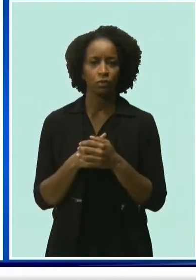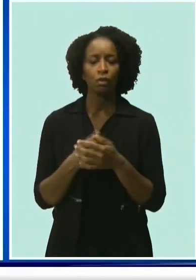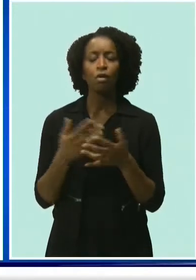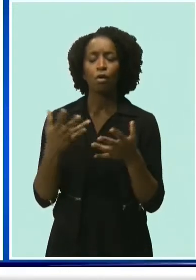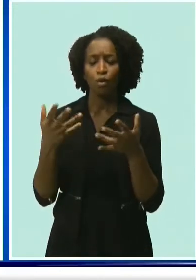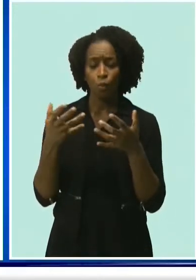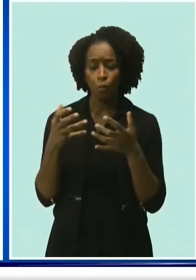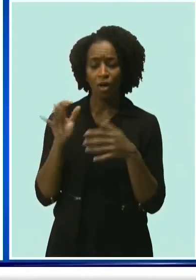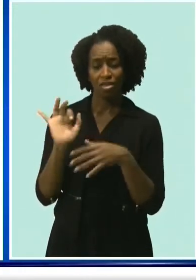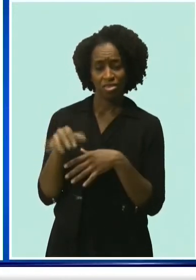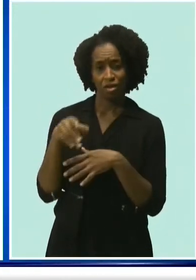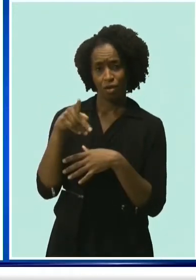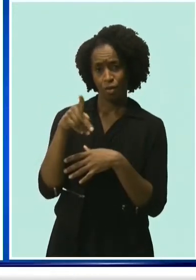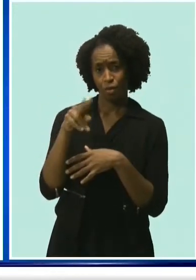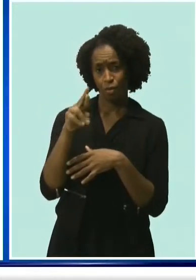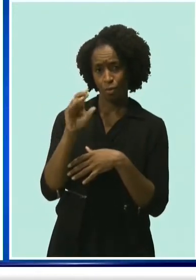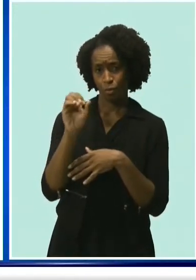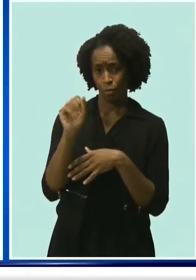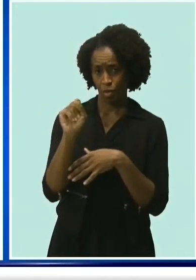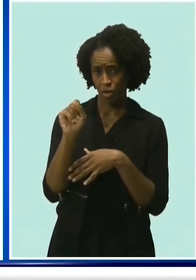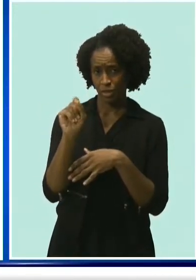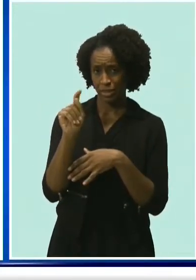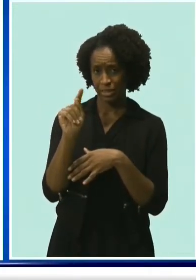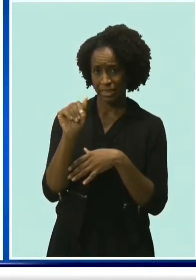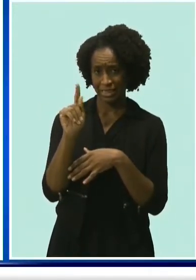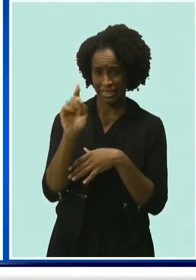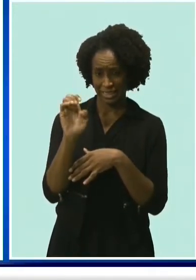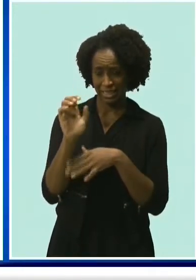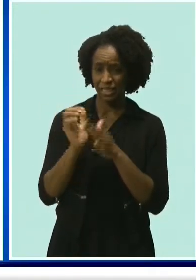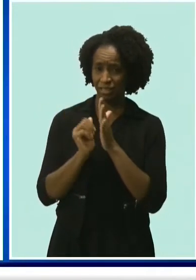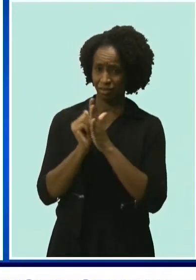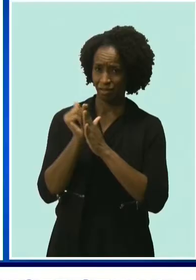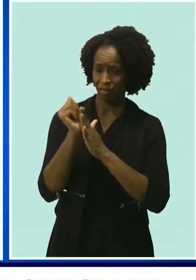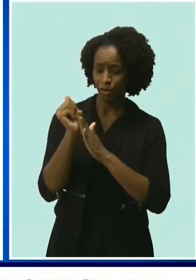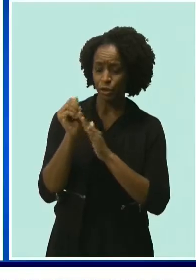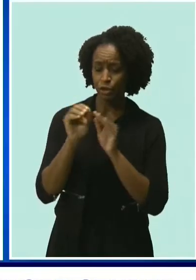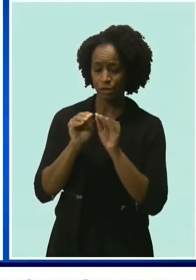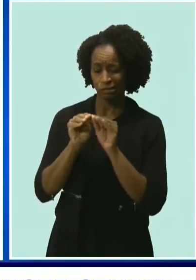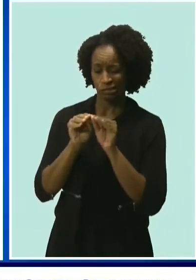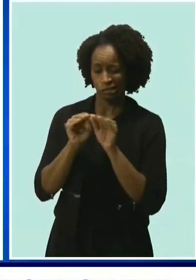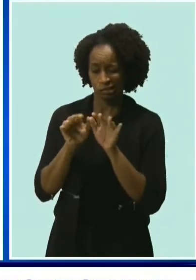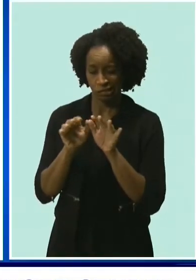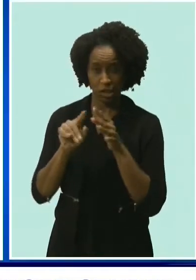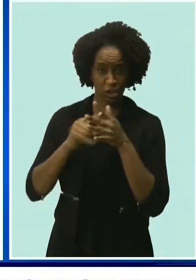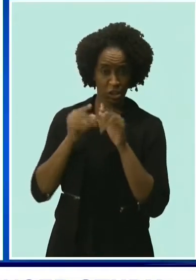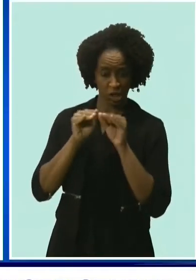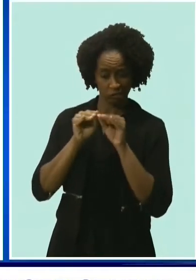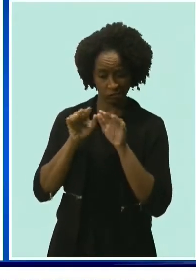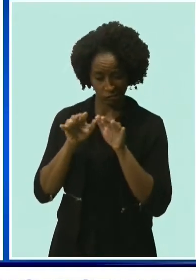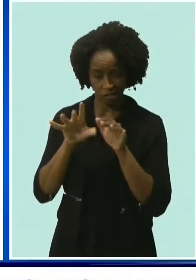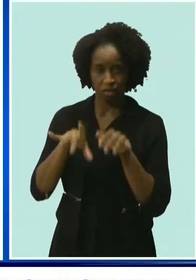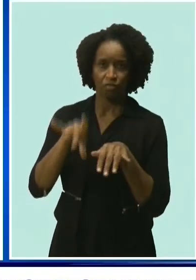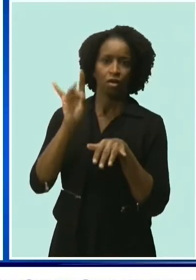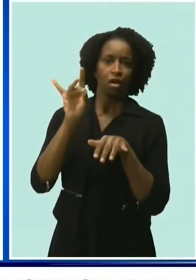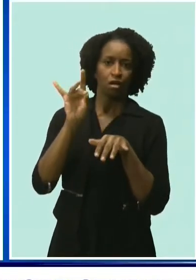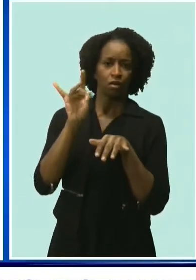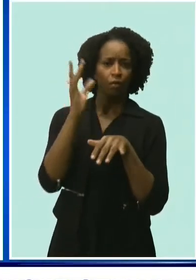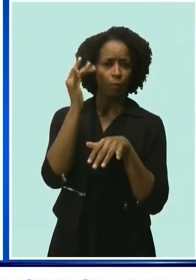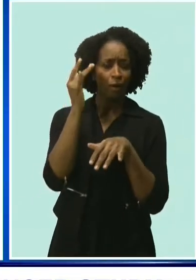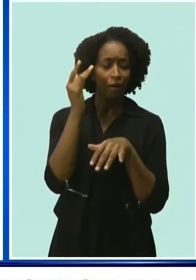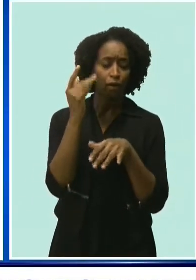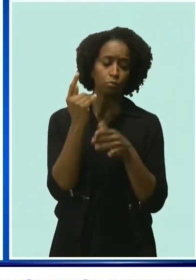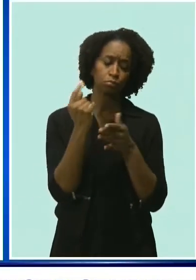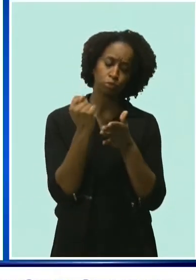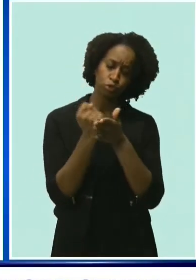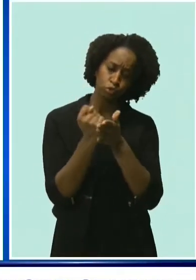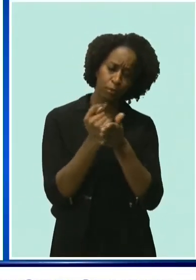discovering prostate cancer at a much earlier stage so that less aggressive therapy can be used. Now, the